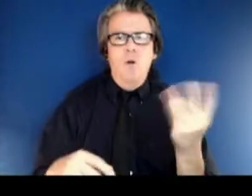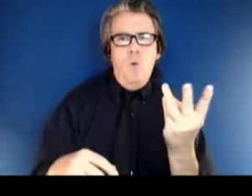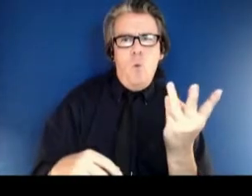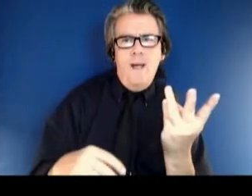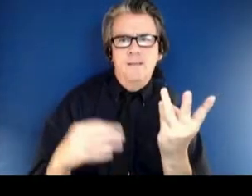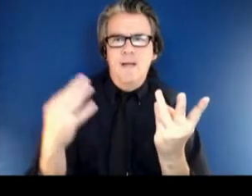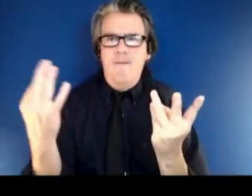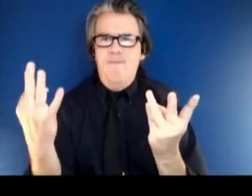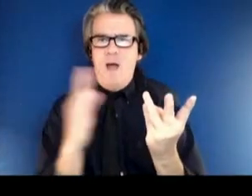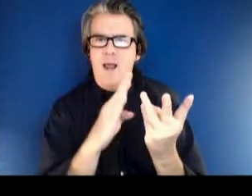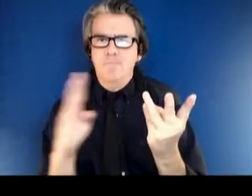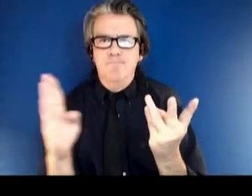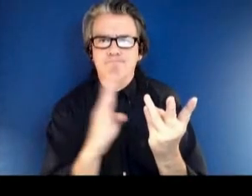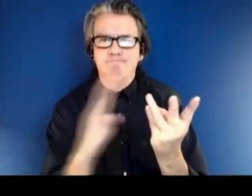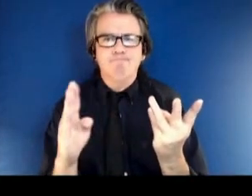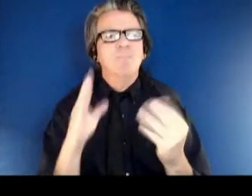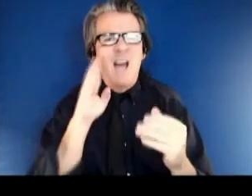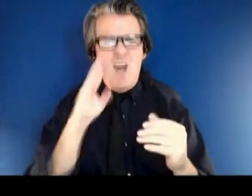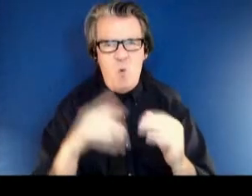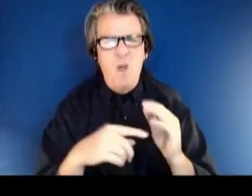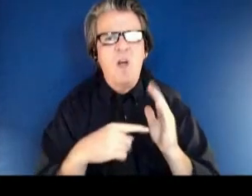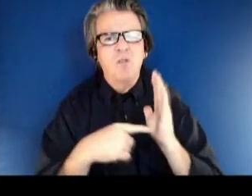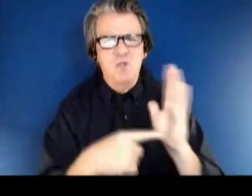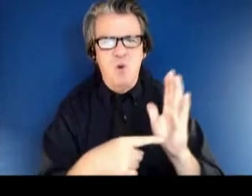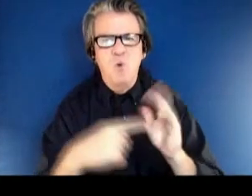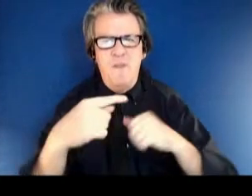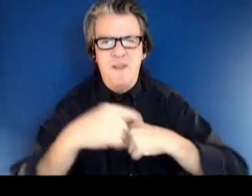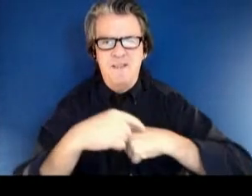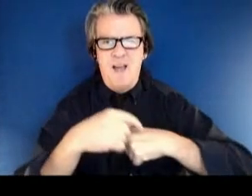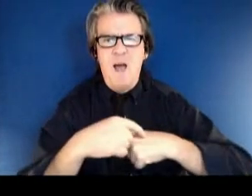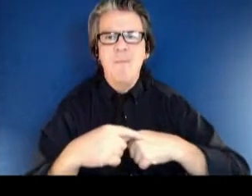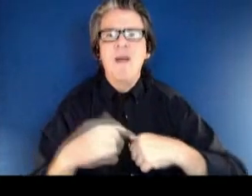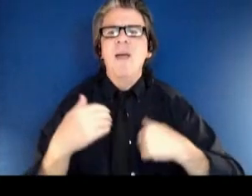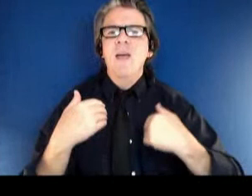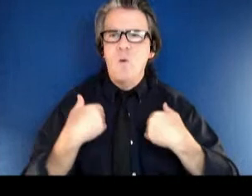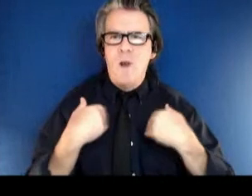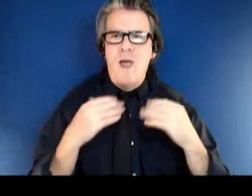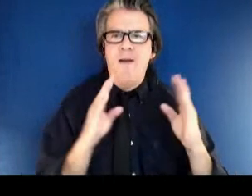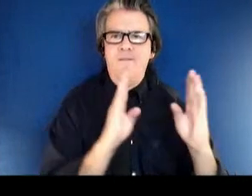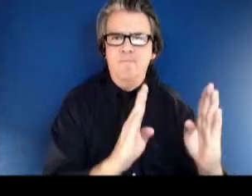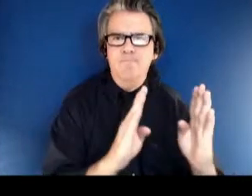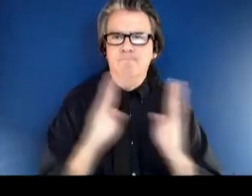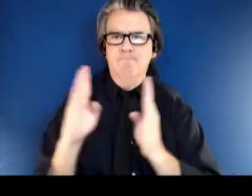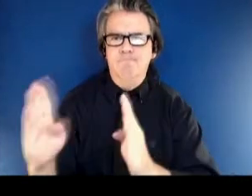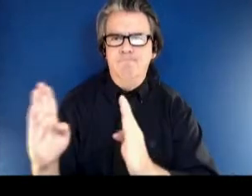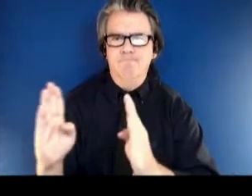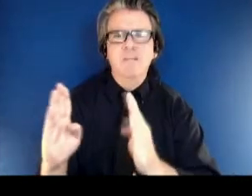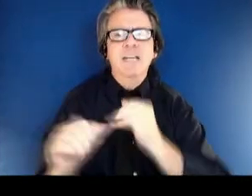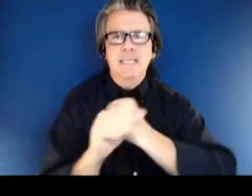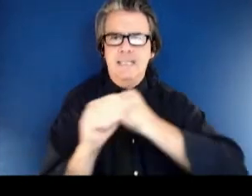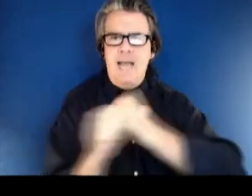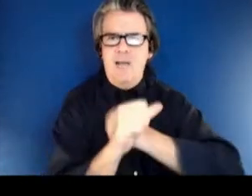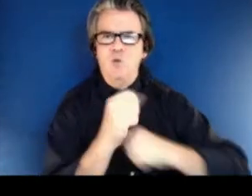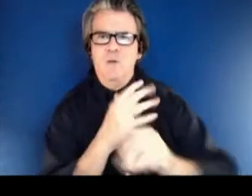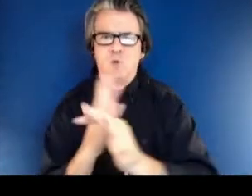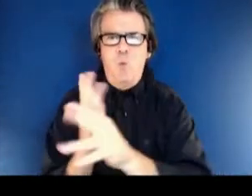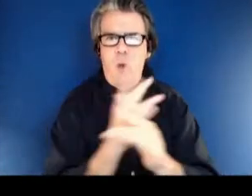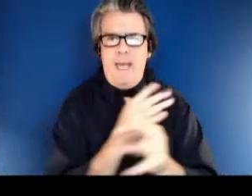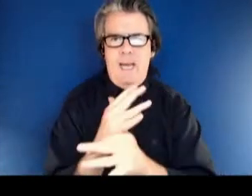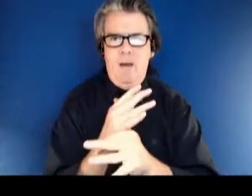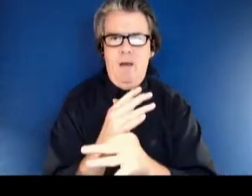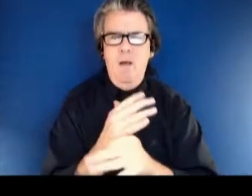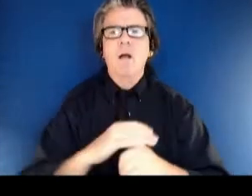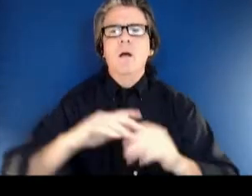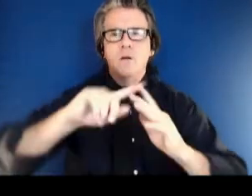like to cover the timing of the event to give you more detail. It does consist of 2 distinct time periods of wind risks. And so